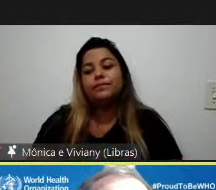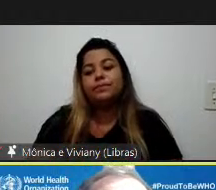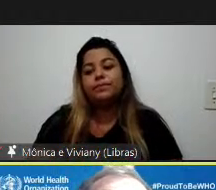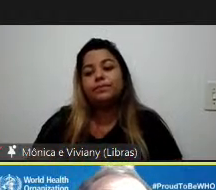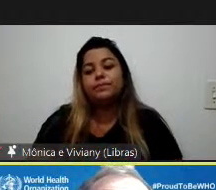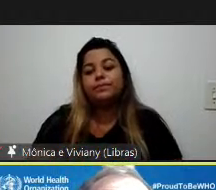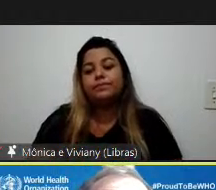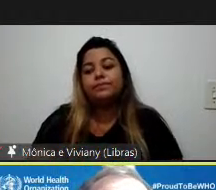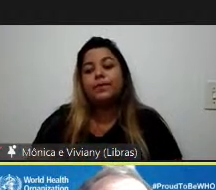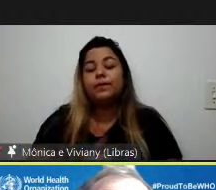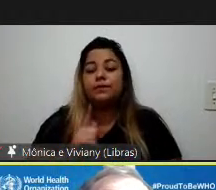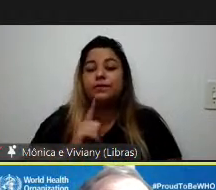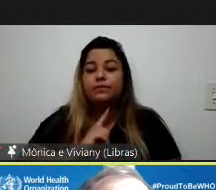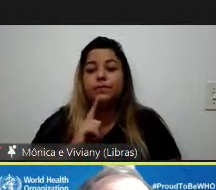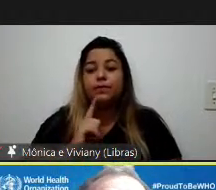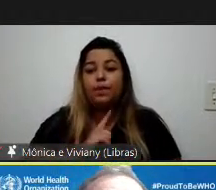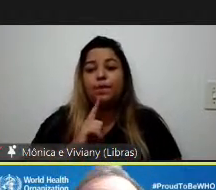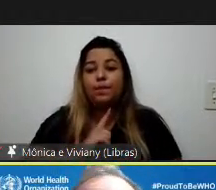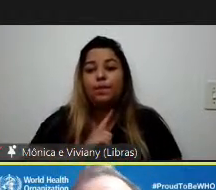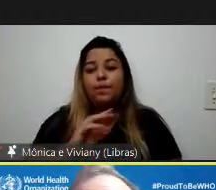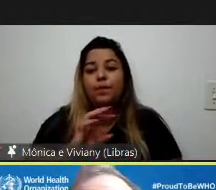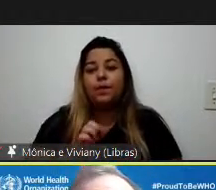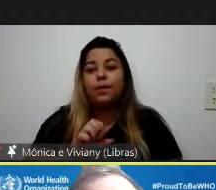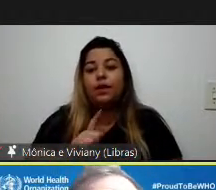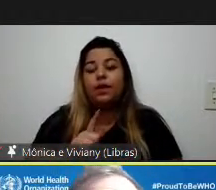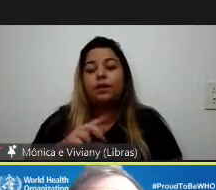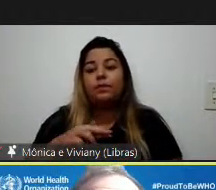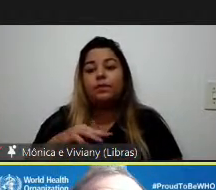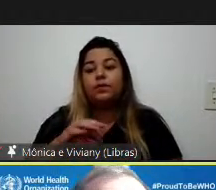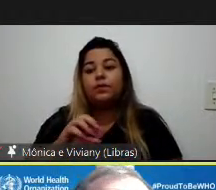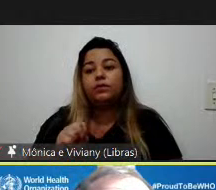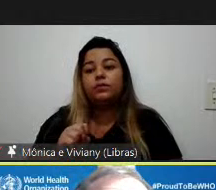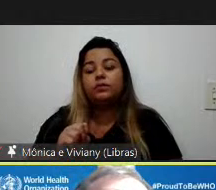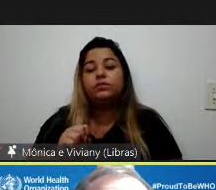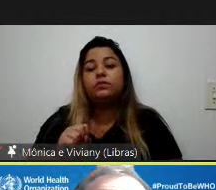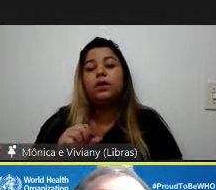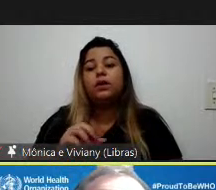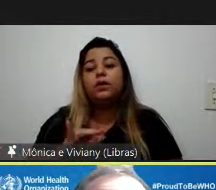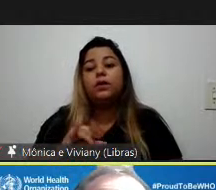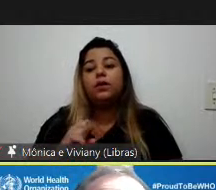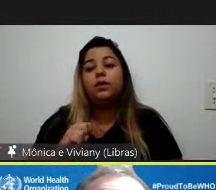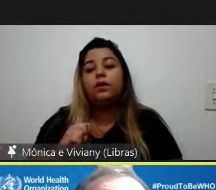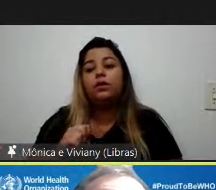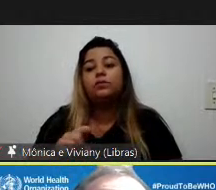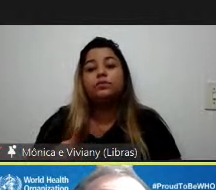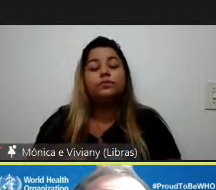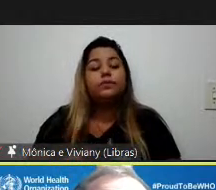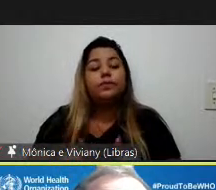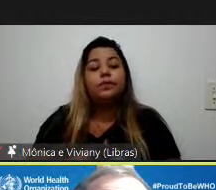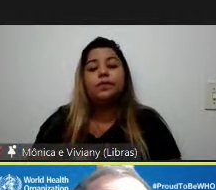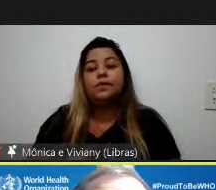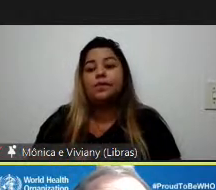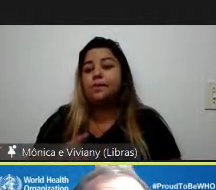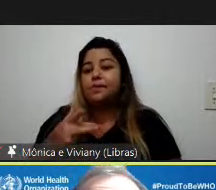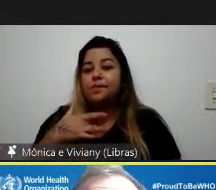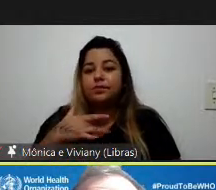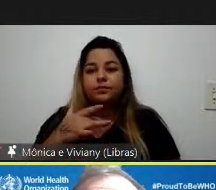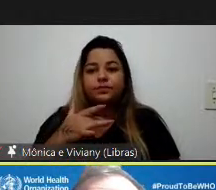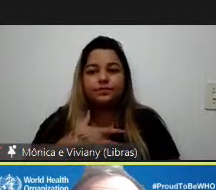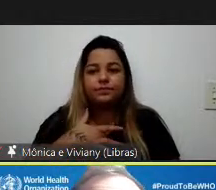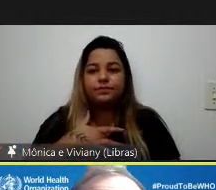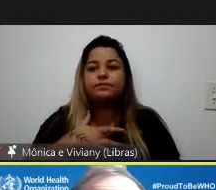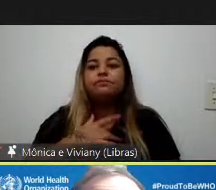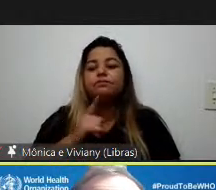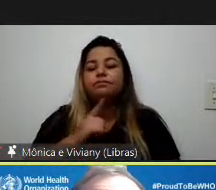clearly critical for all health conditions, and that's exclusive breastfeeding. You see, in upper income countries, only